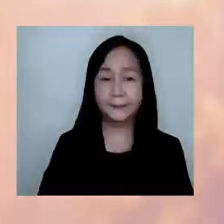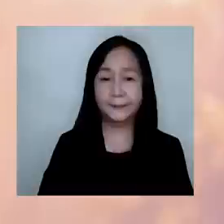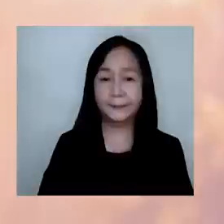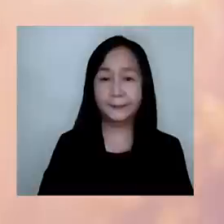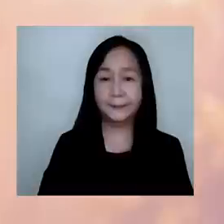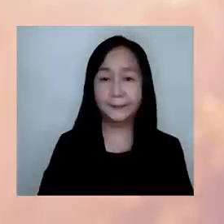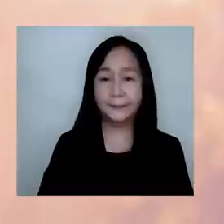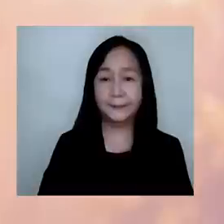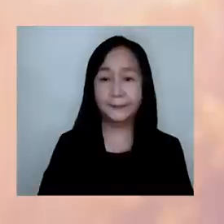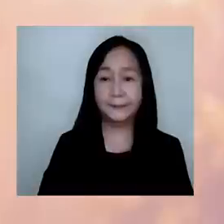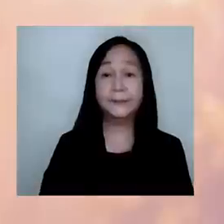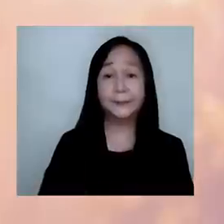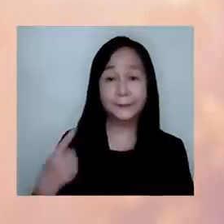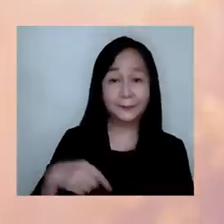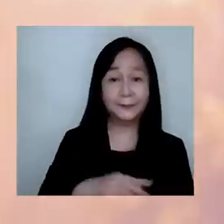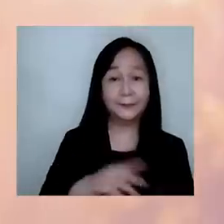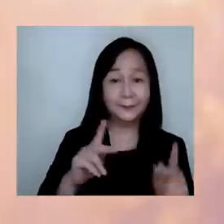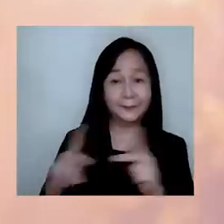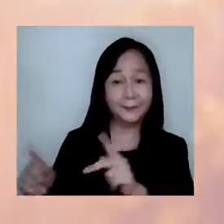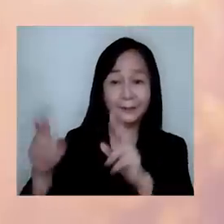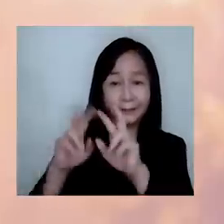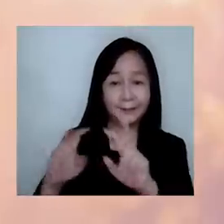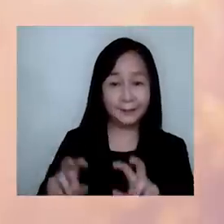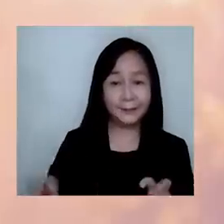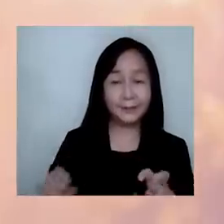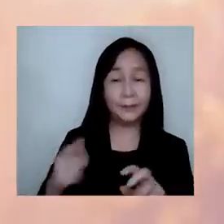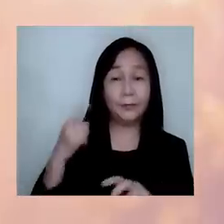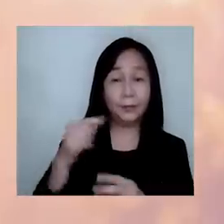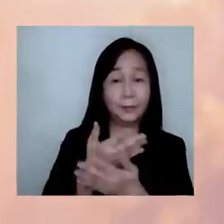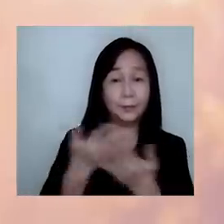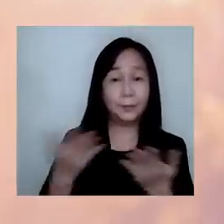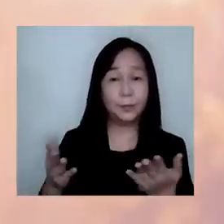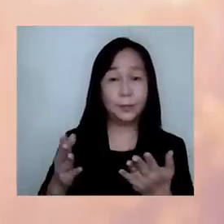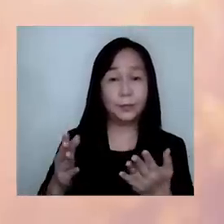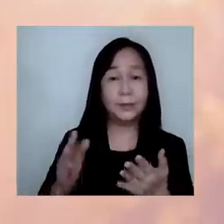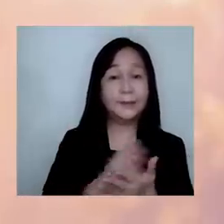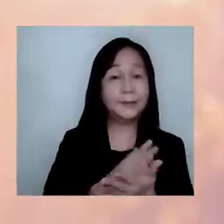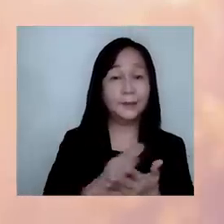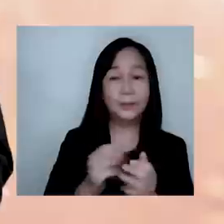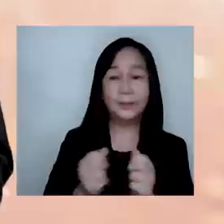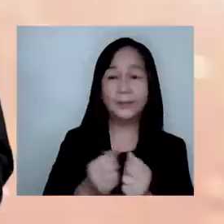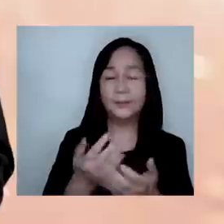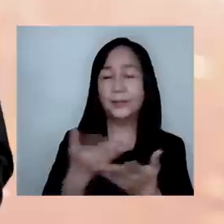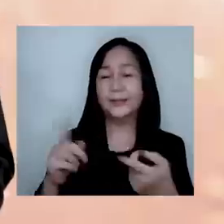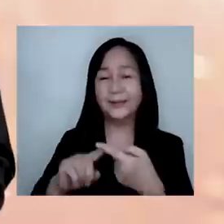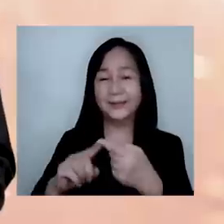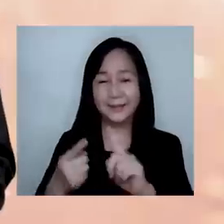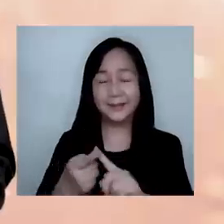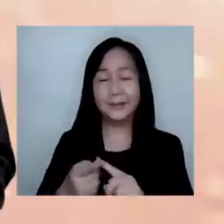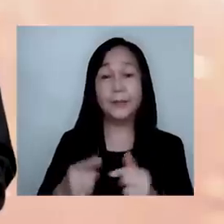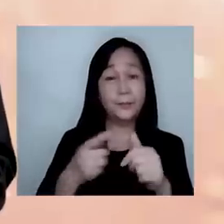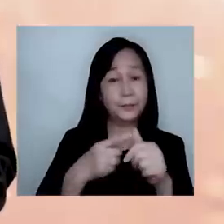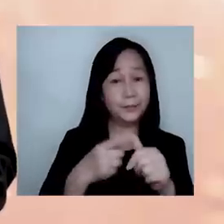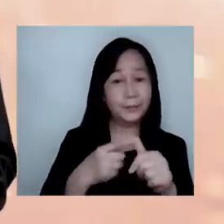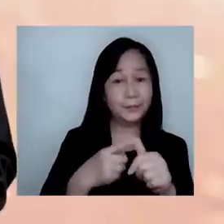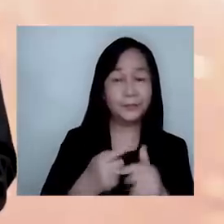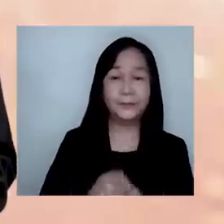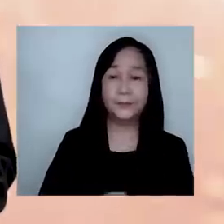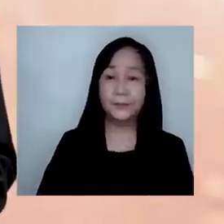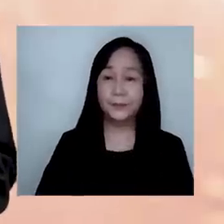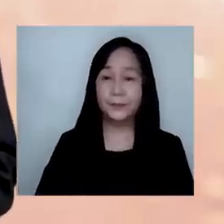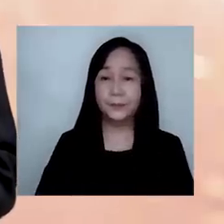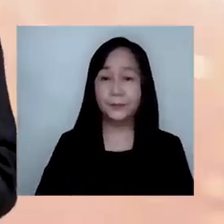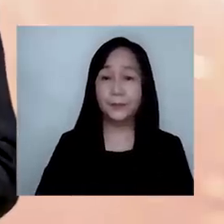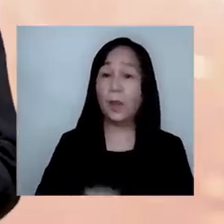we have prepared reflection points for you please share them with your companions the first point is